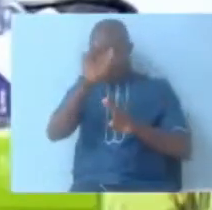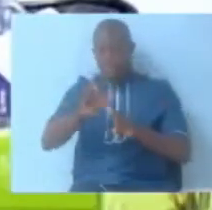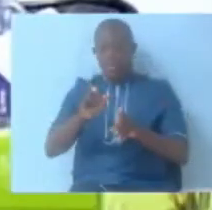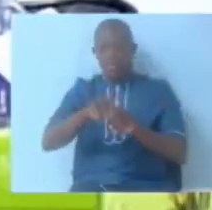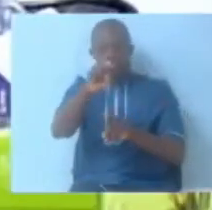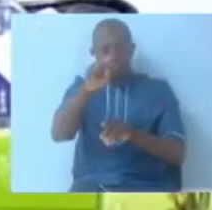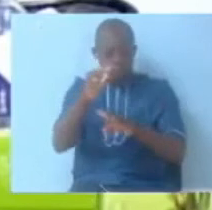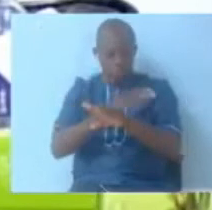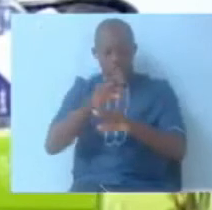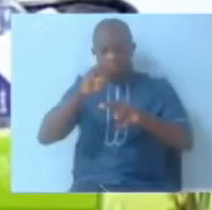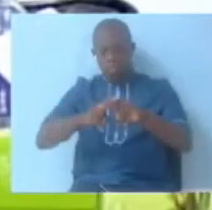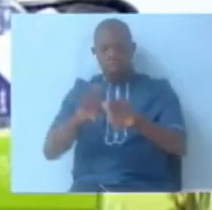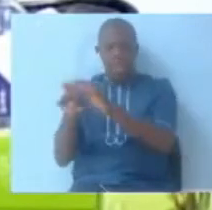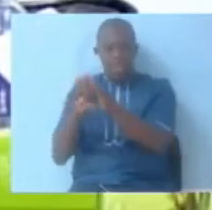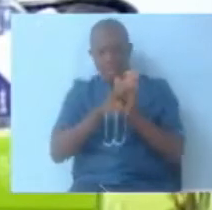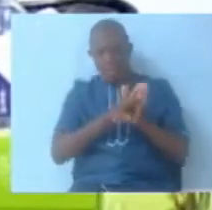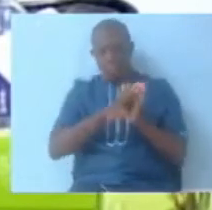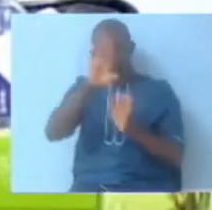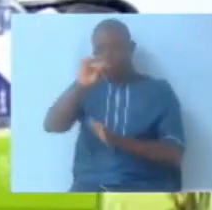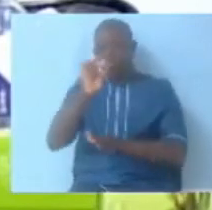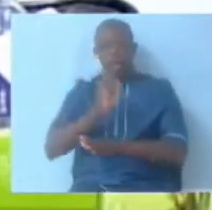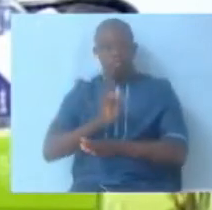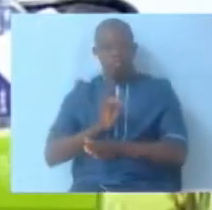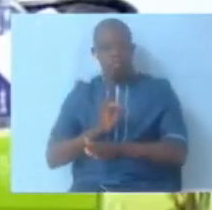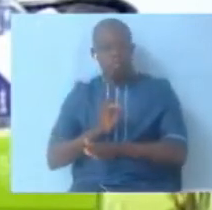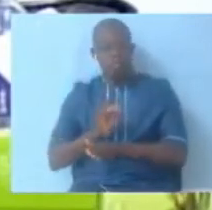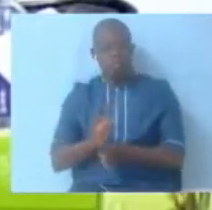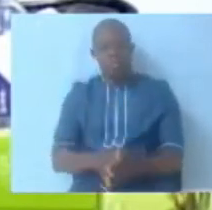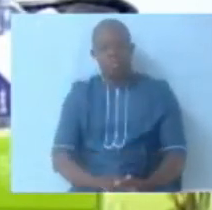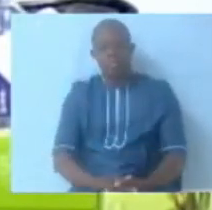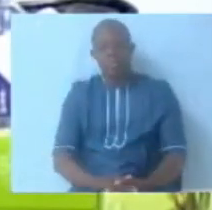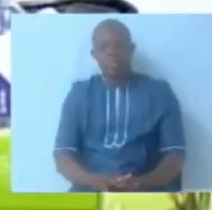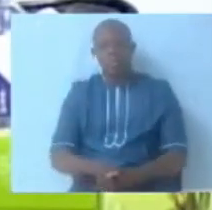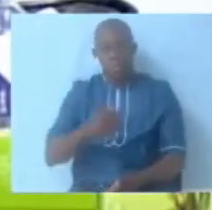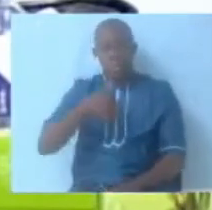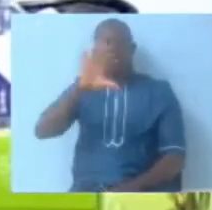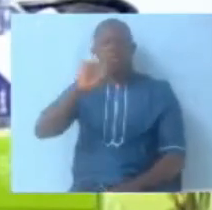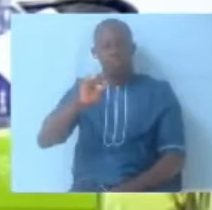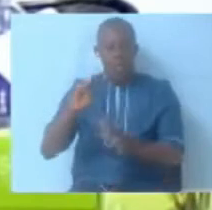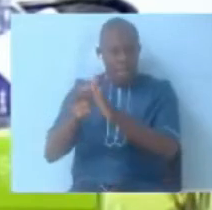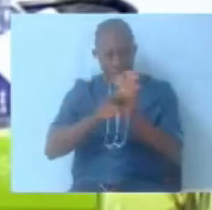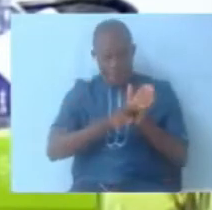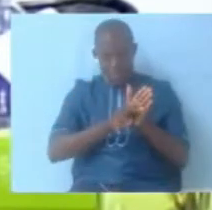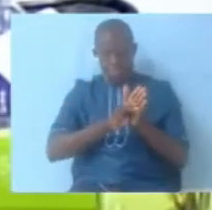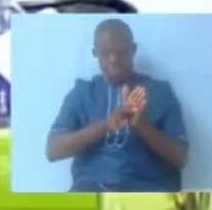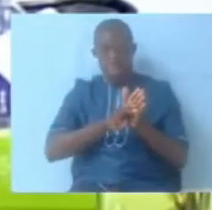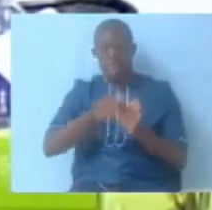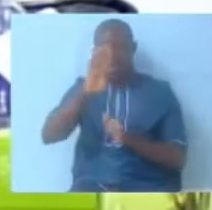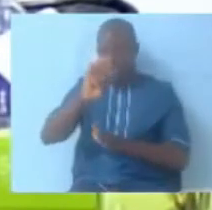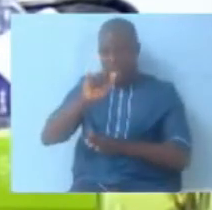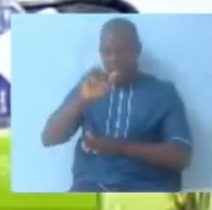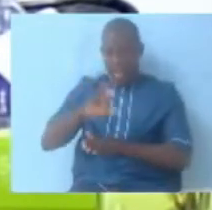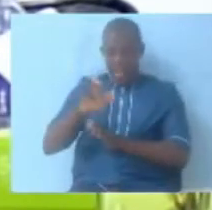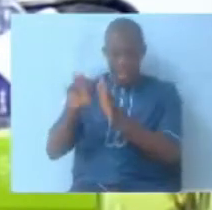yesene adron kabri yete tombon keke first-class magistrate hani kabi imela bar ke follow. I did my bar in 1995. Nana bar